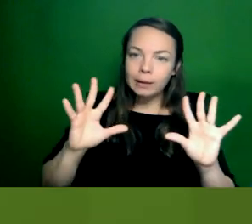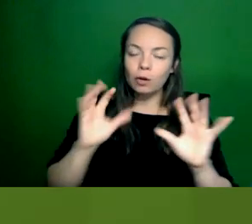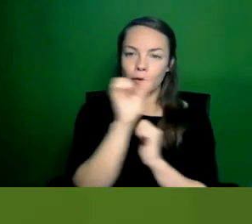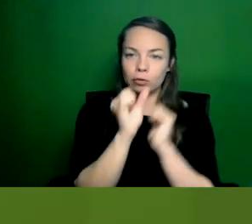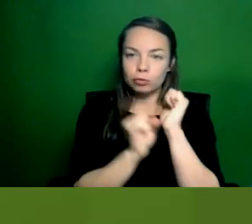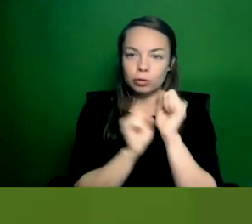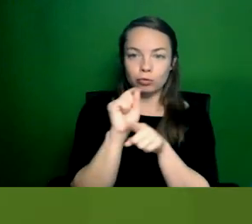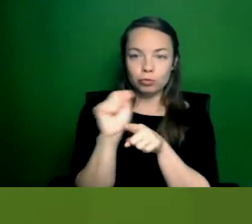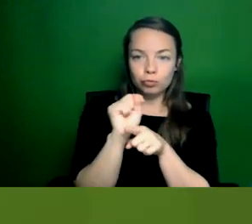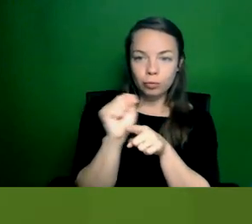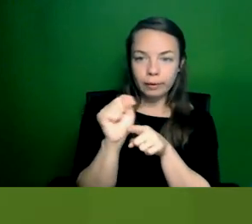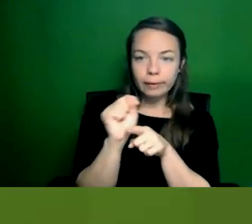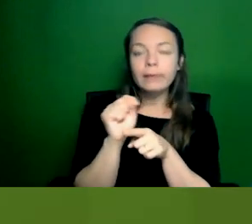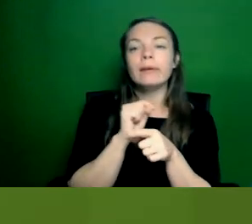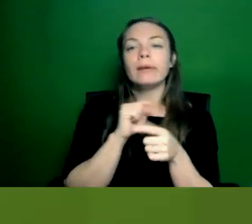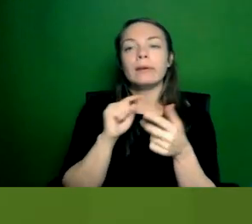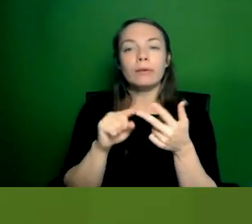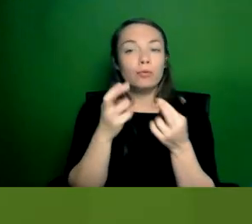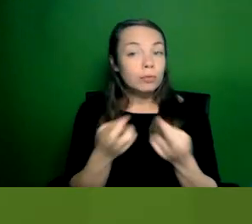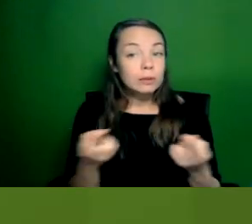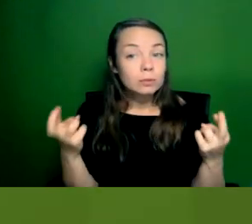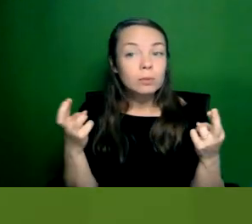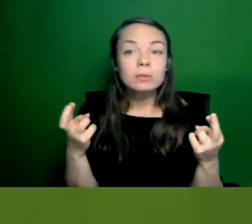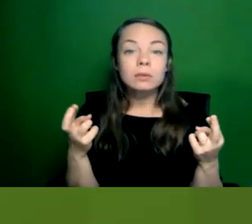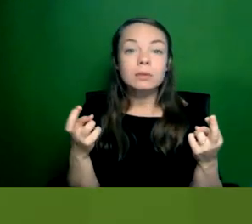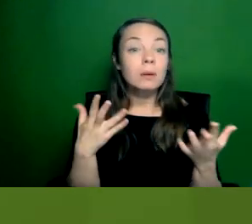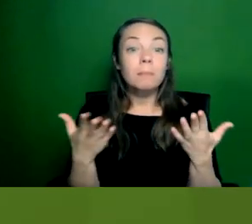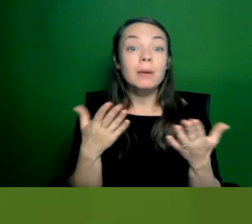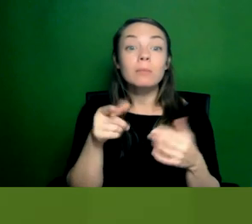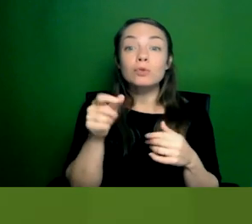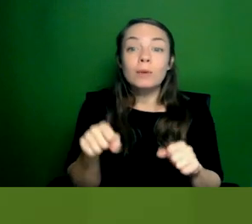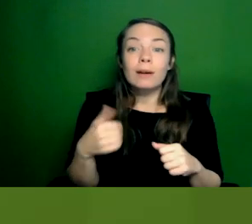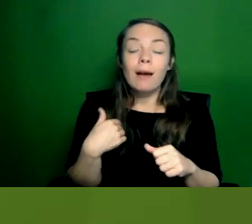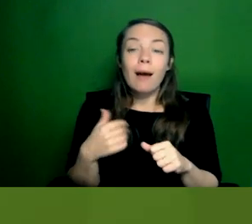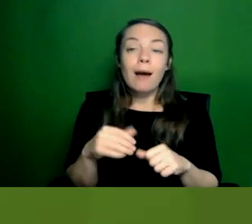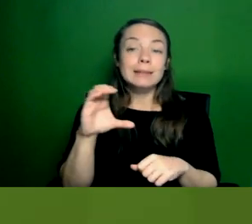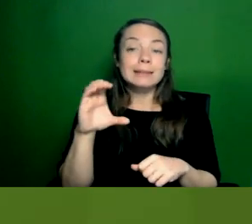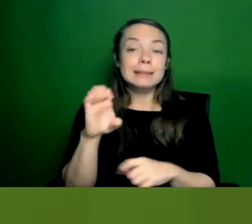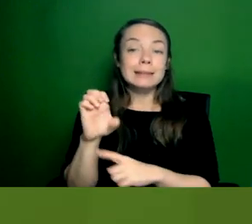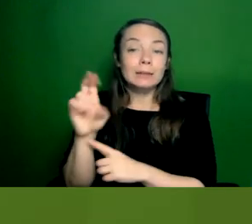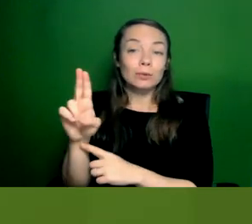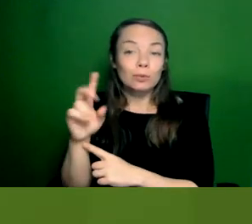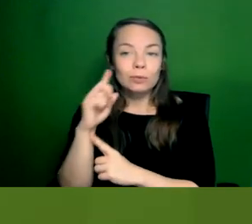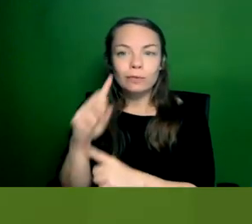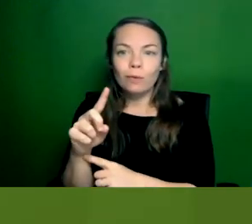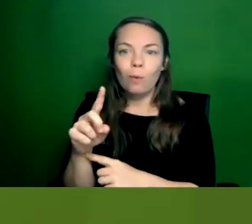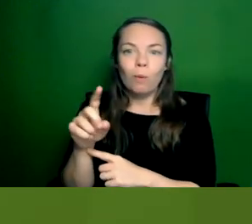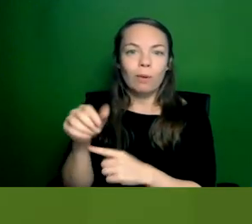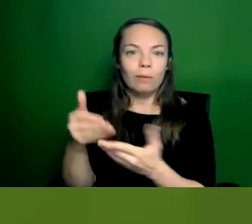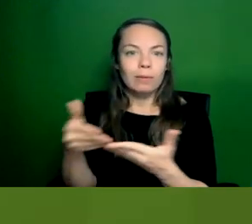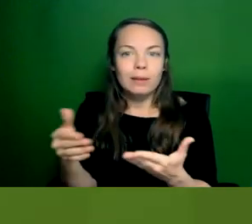opportunities, resources. I mean, even to make it so that you can get continuing education credits and things to really make it so that these things